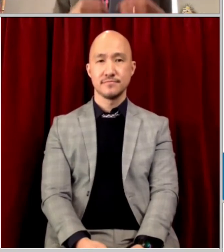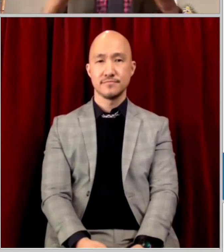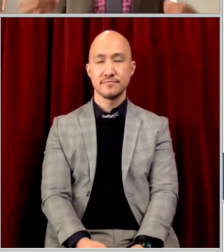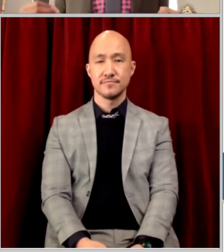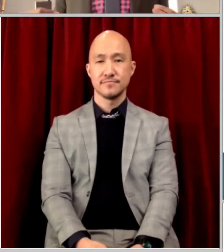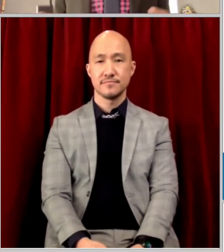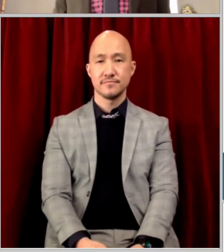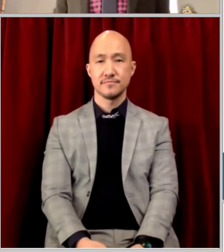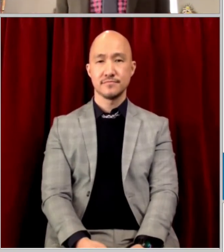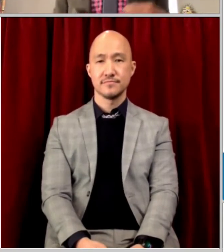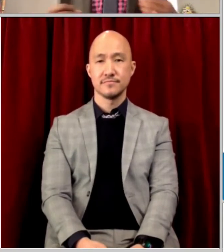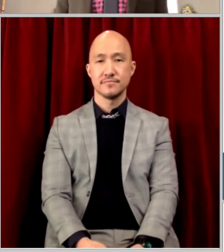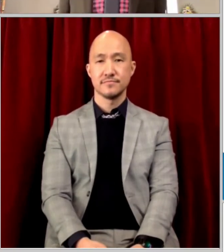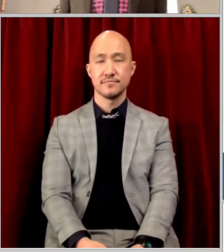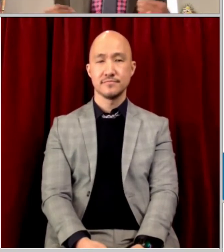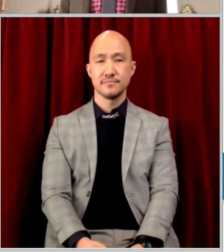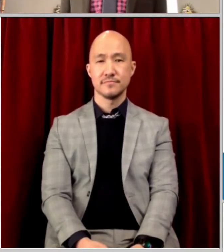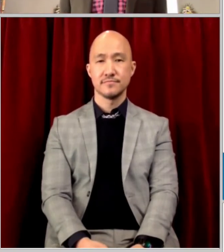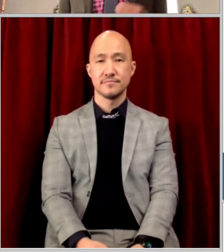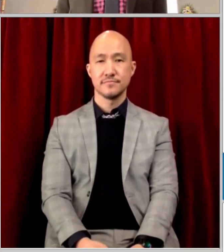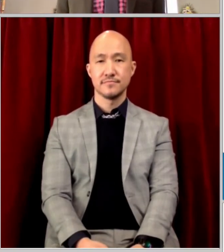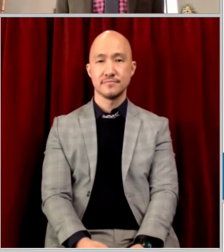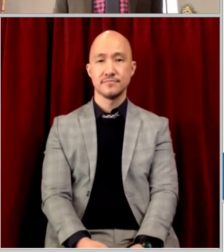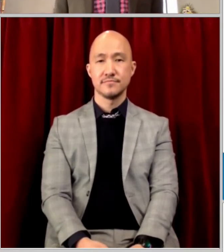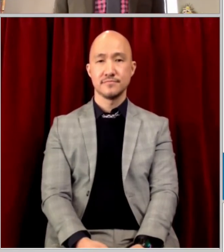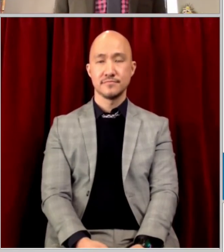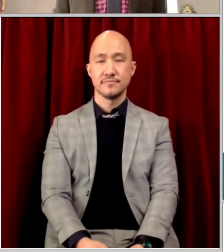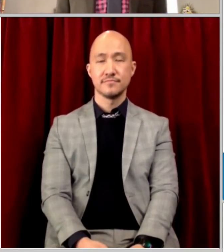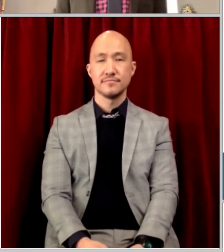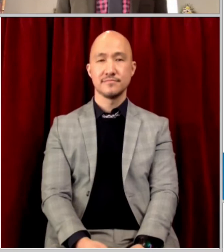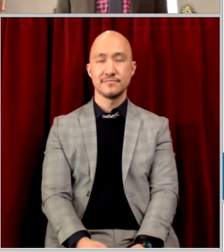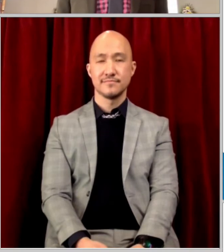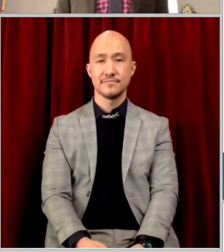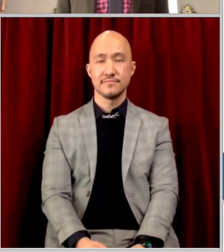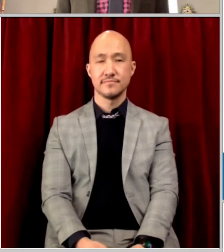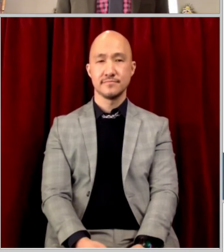light, being the salt of the earth until Jesus comes again.